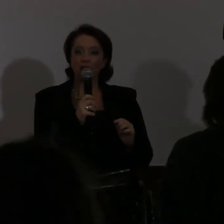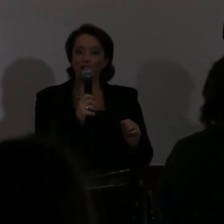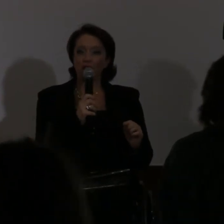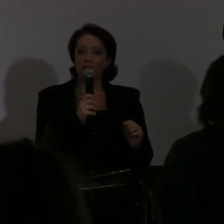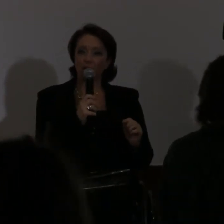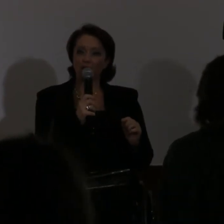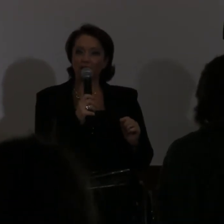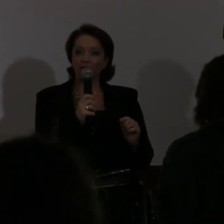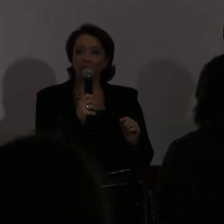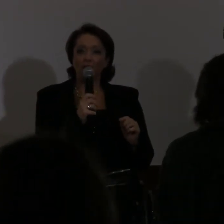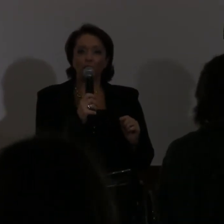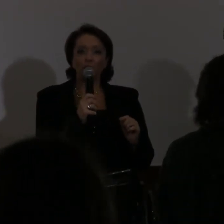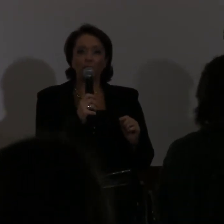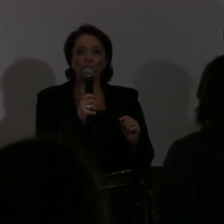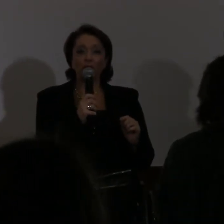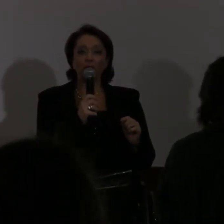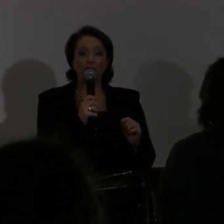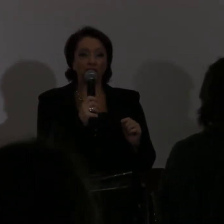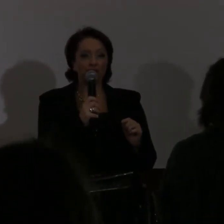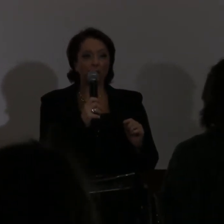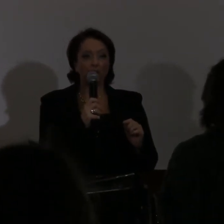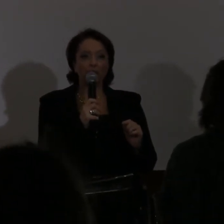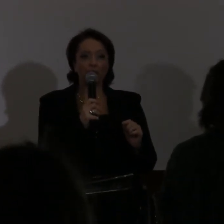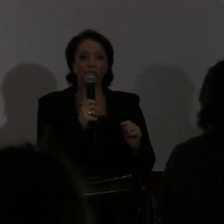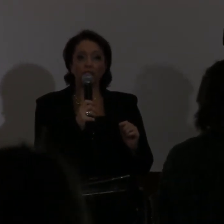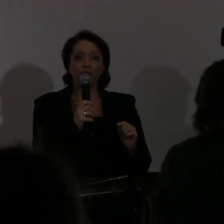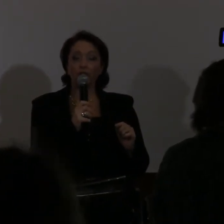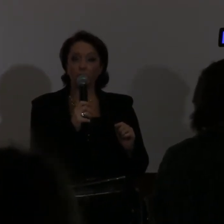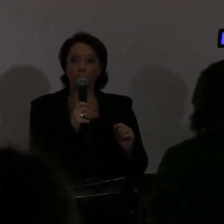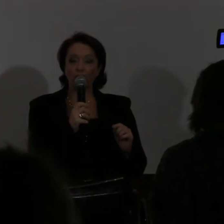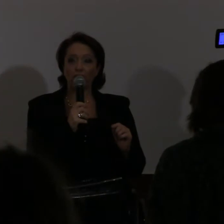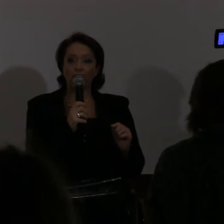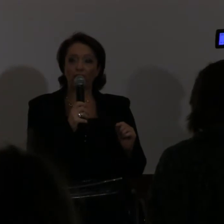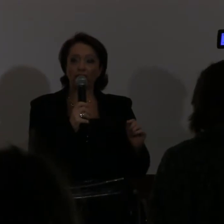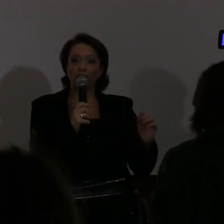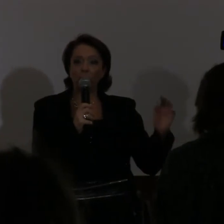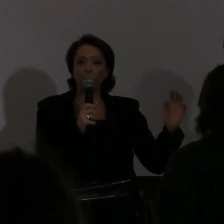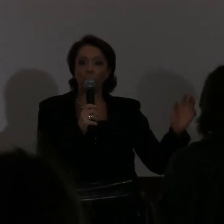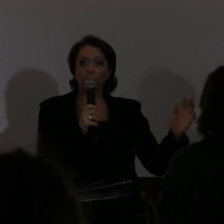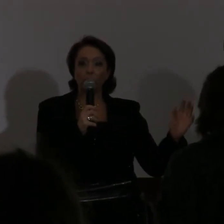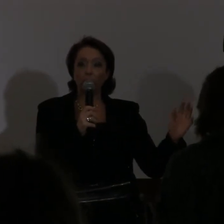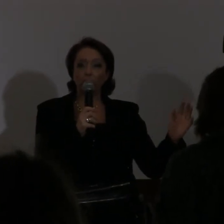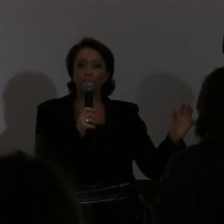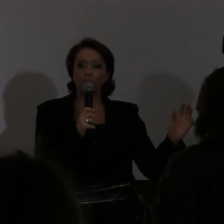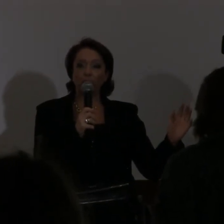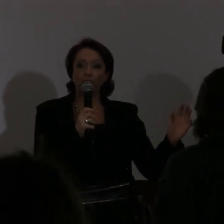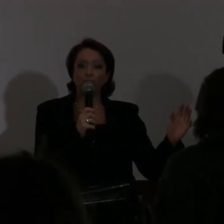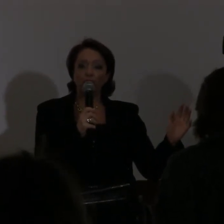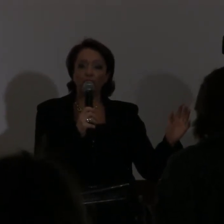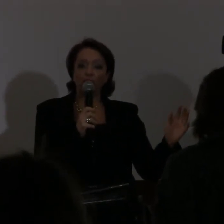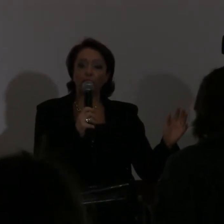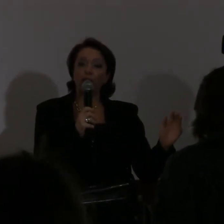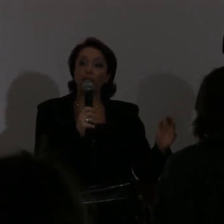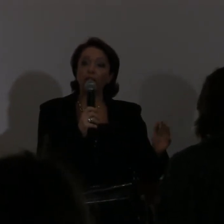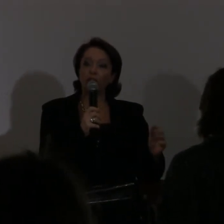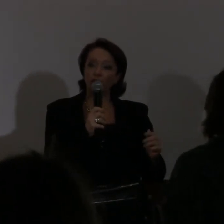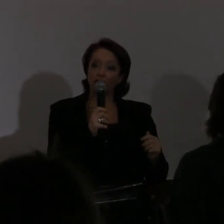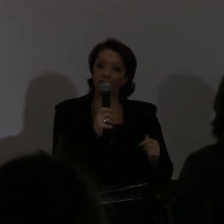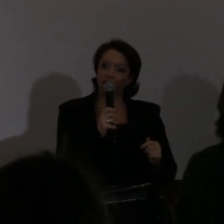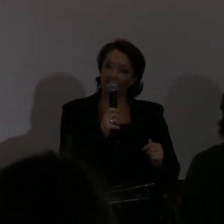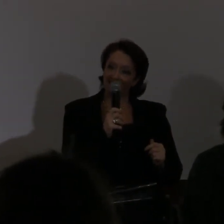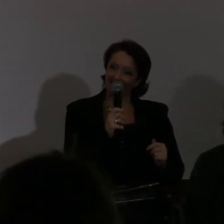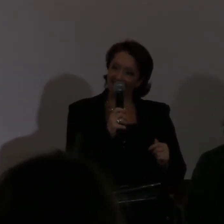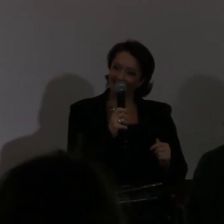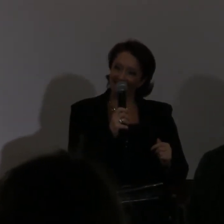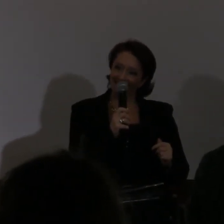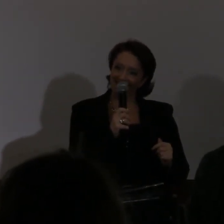positive aspect. Could it be that finally we have reached the goal that able-bodied people have been